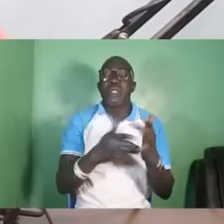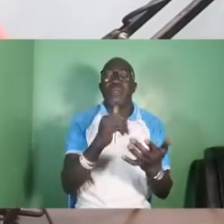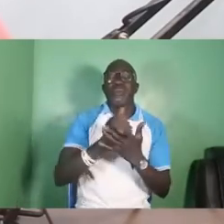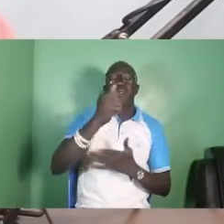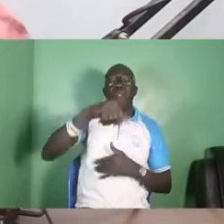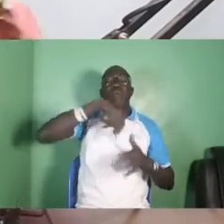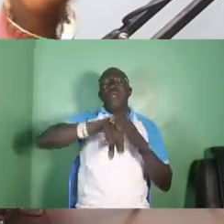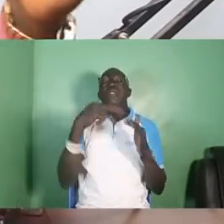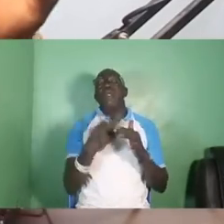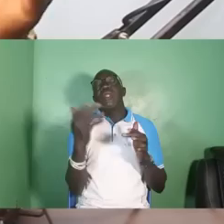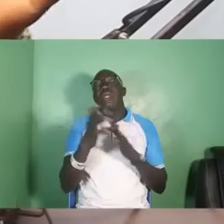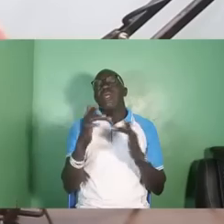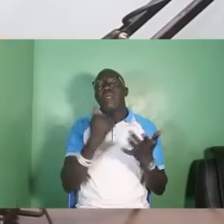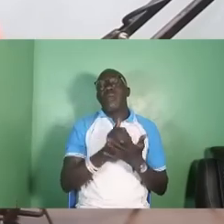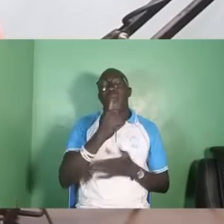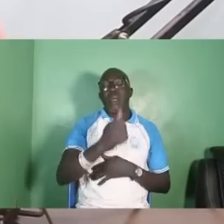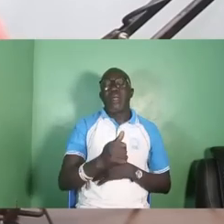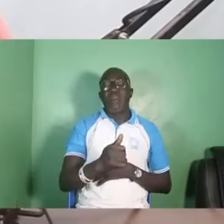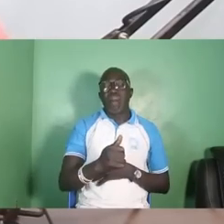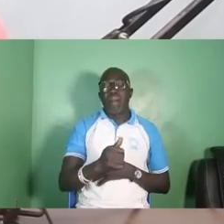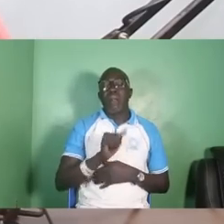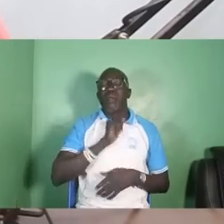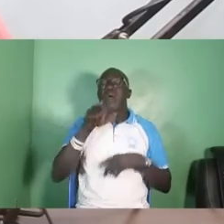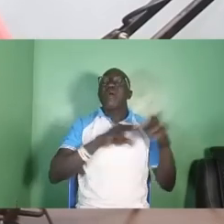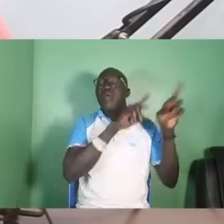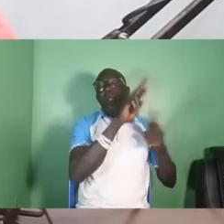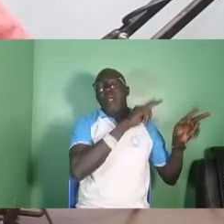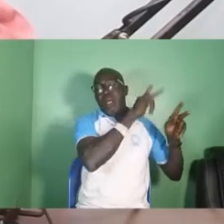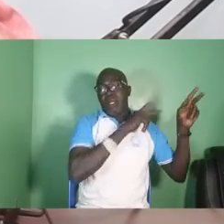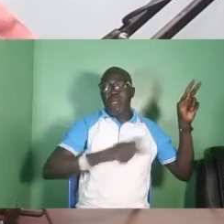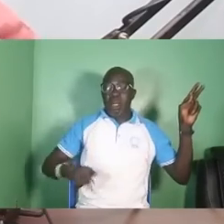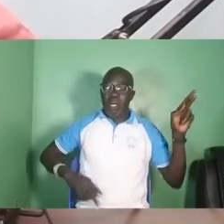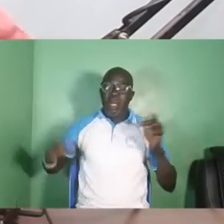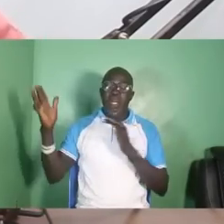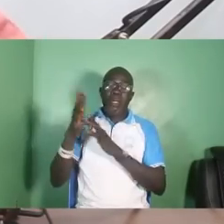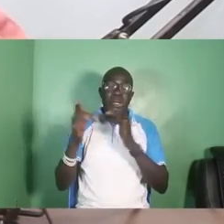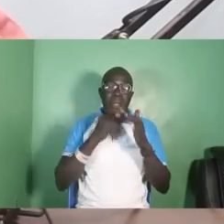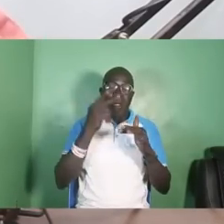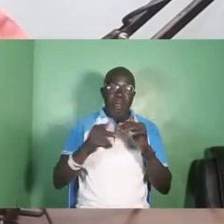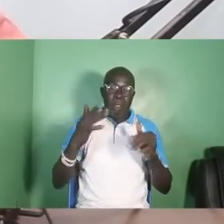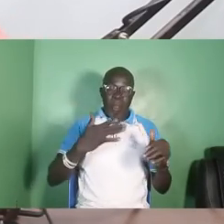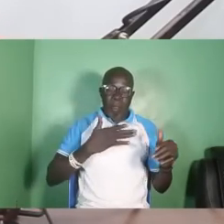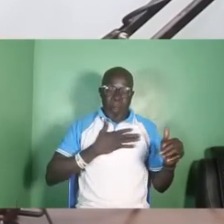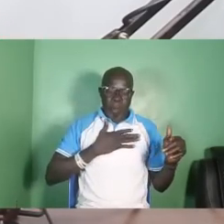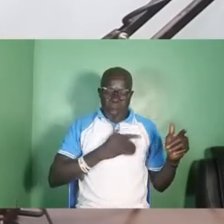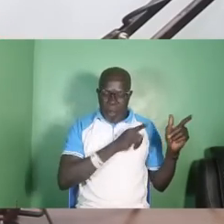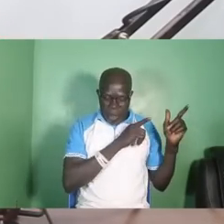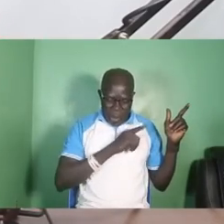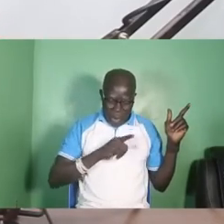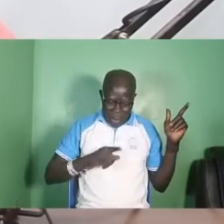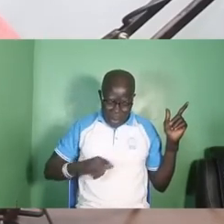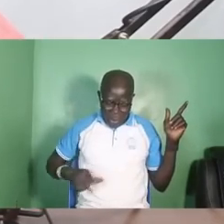meet them in the name of Jesus o ya no se bi oba amen guess oluwa wa